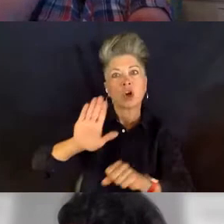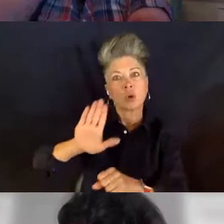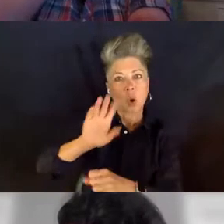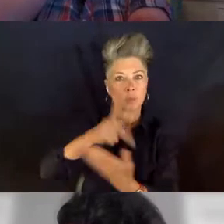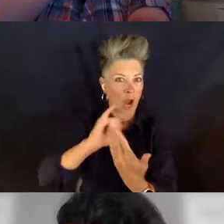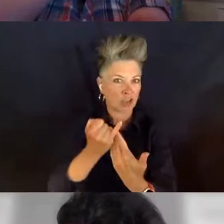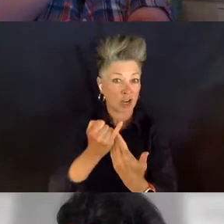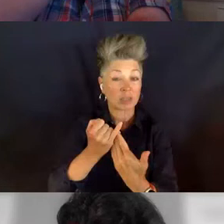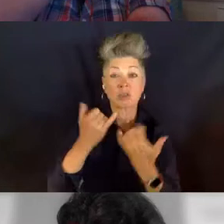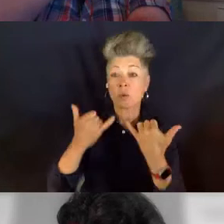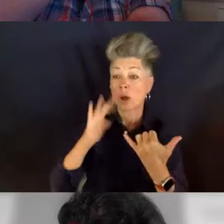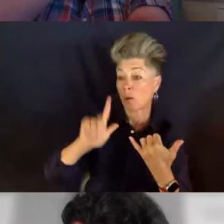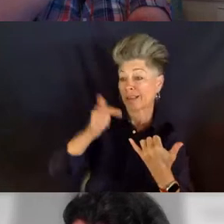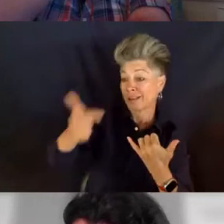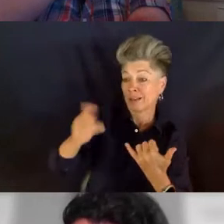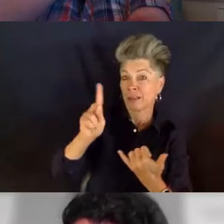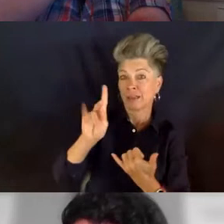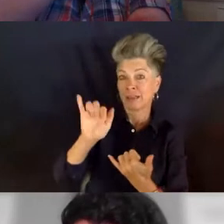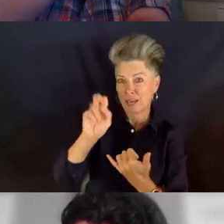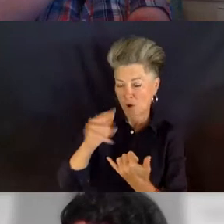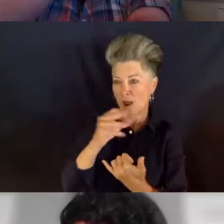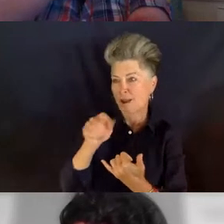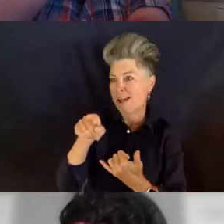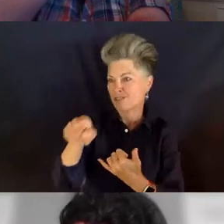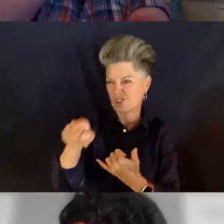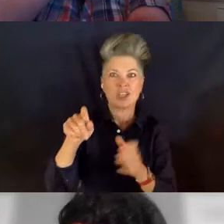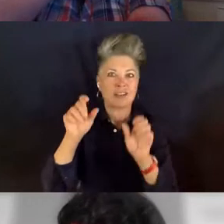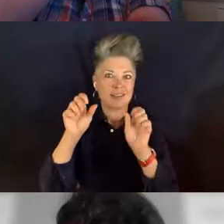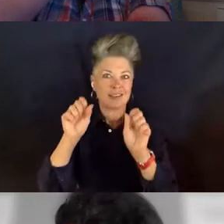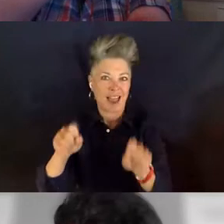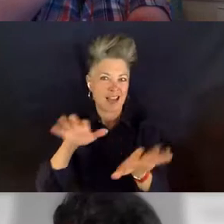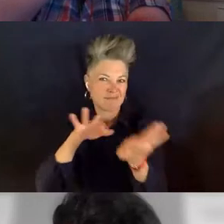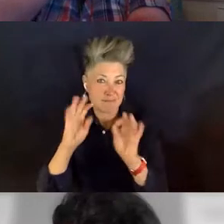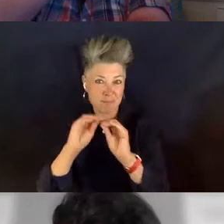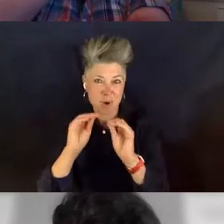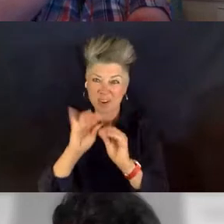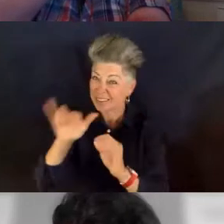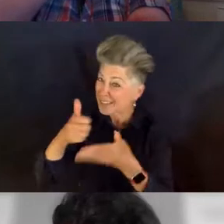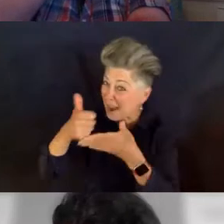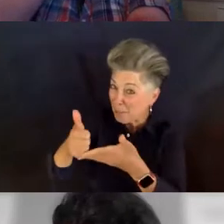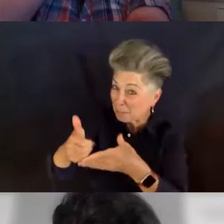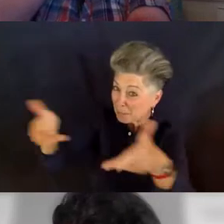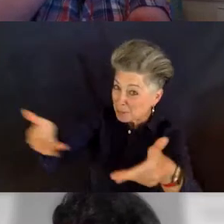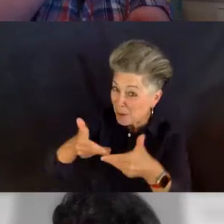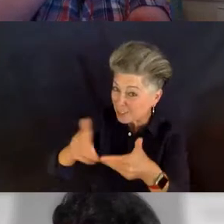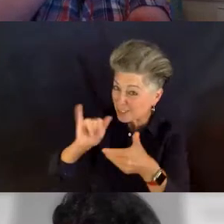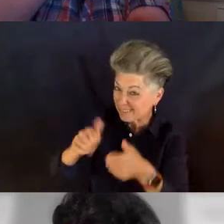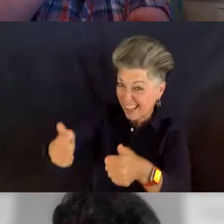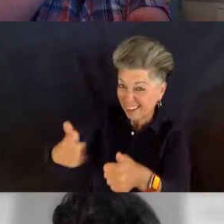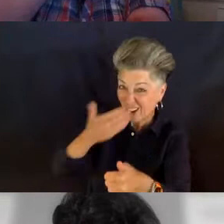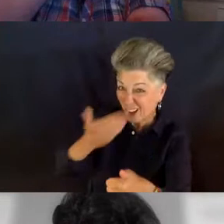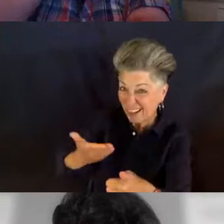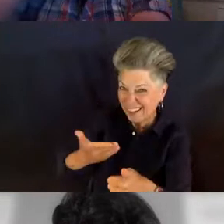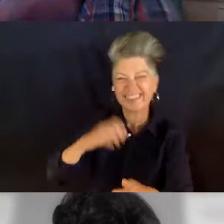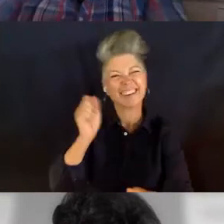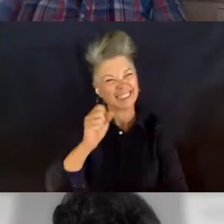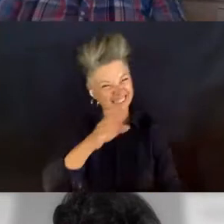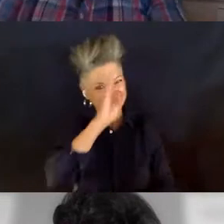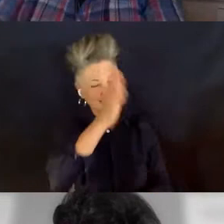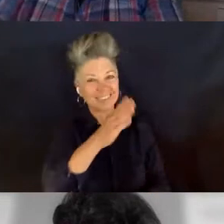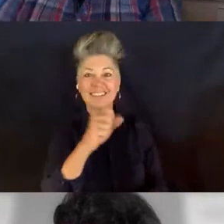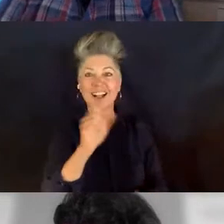you more about it and not take up any more of her airspace. Kiran, does that help you? Is that good? Hi, Carissa. Yeah,